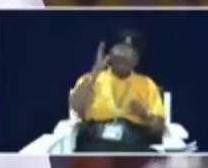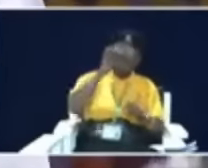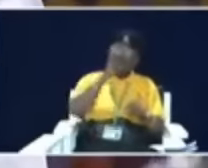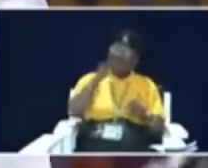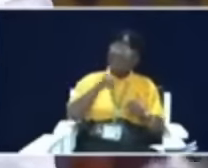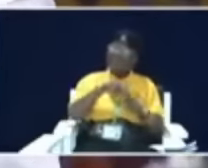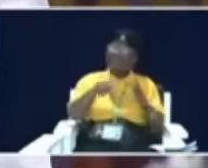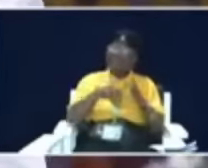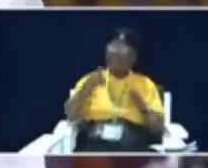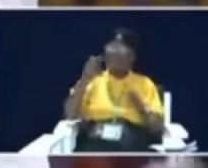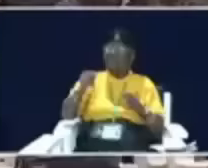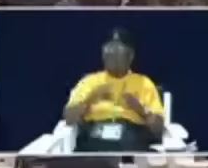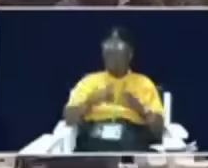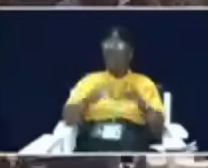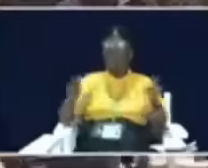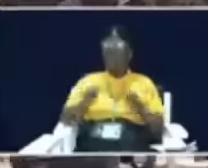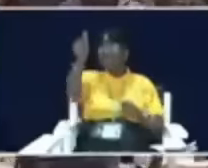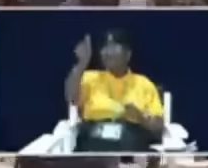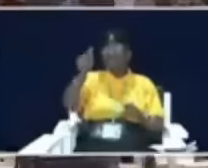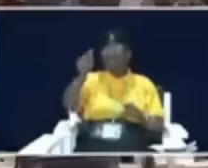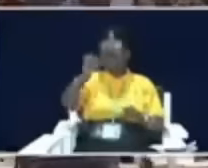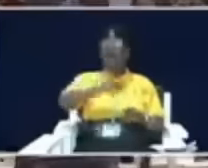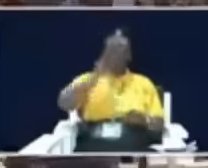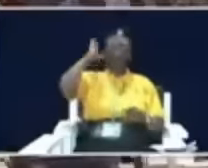greatest, will you believe him?